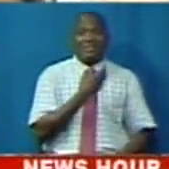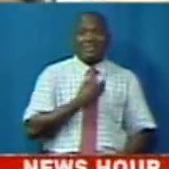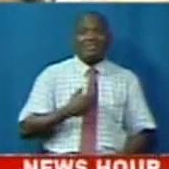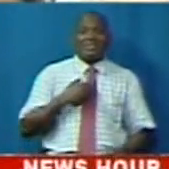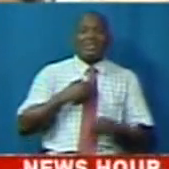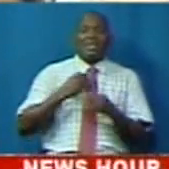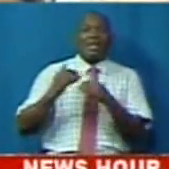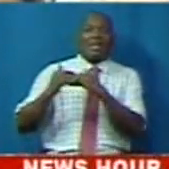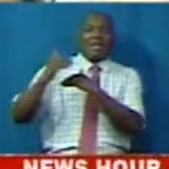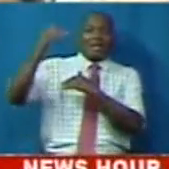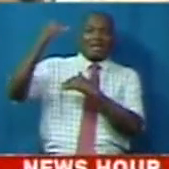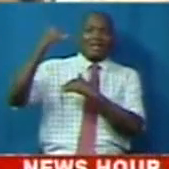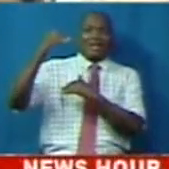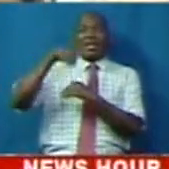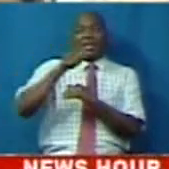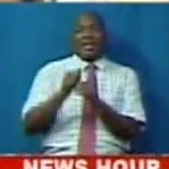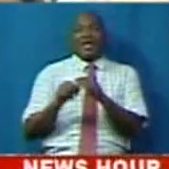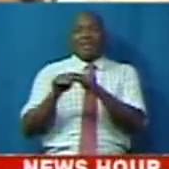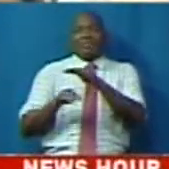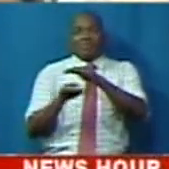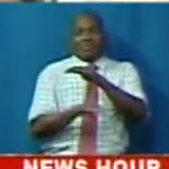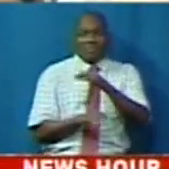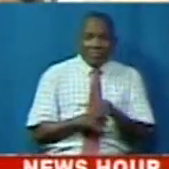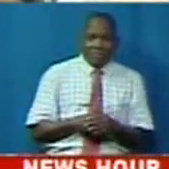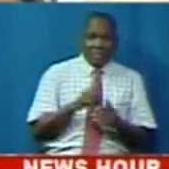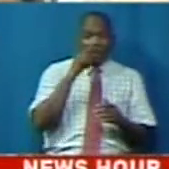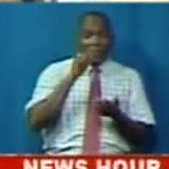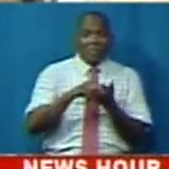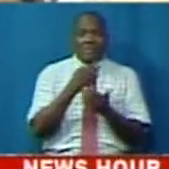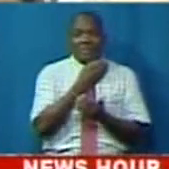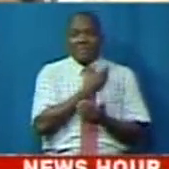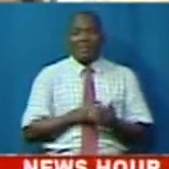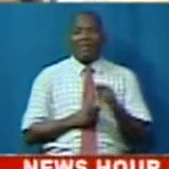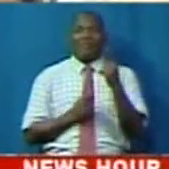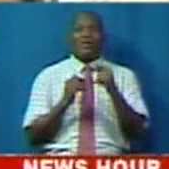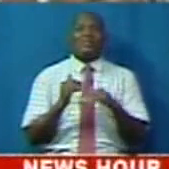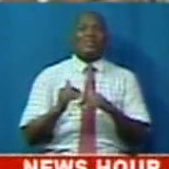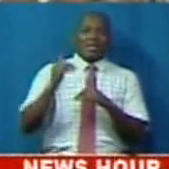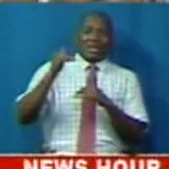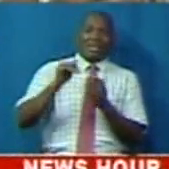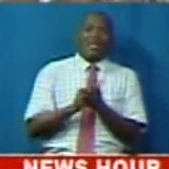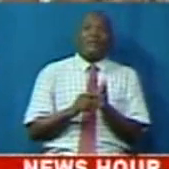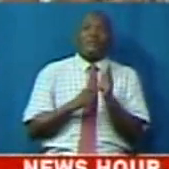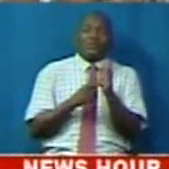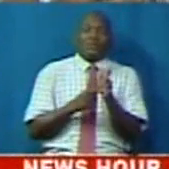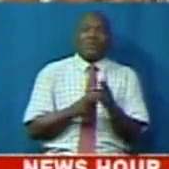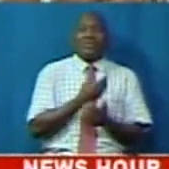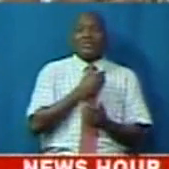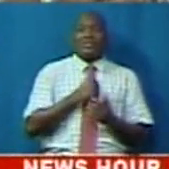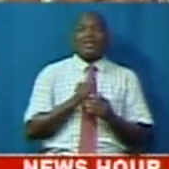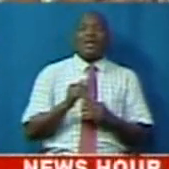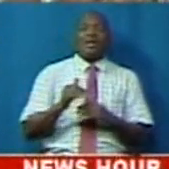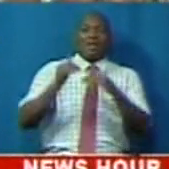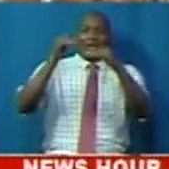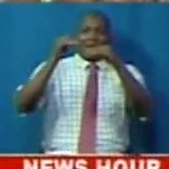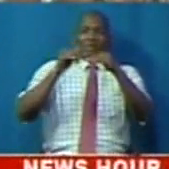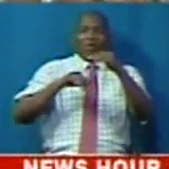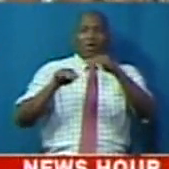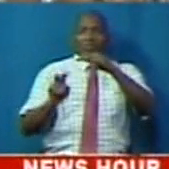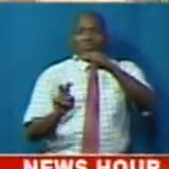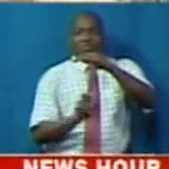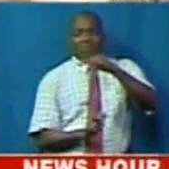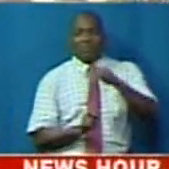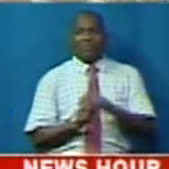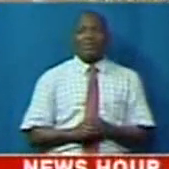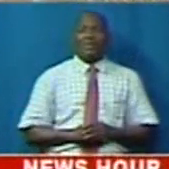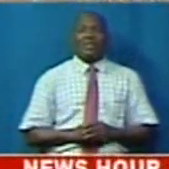is ahead of everybody here. When you come inside, one ahead of who sit over there, to signify that he is the chief around.